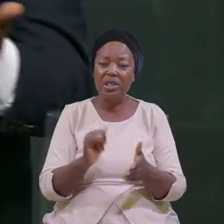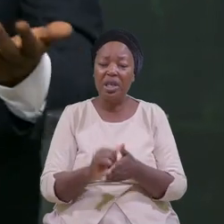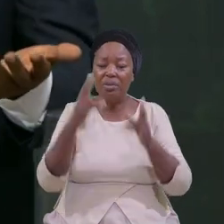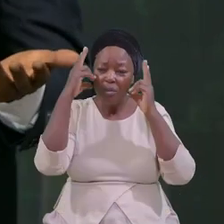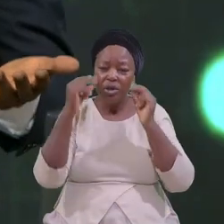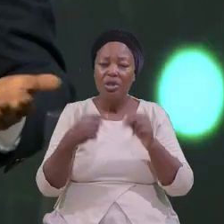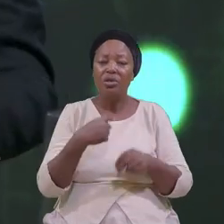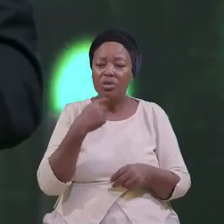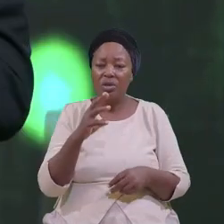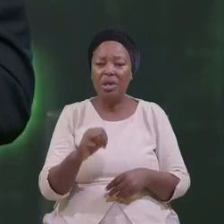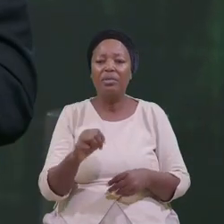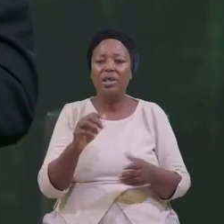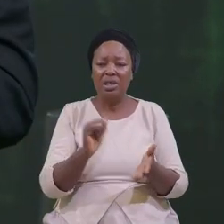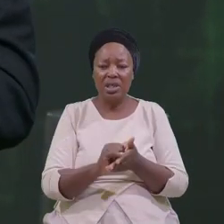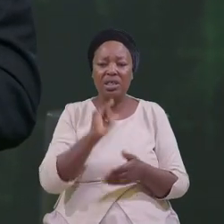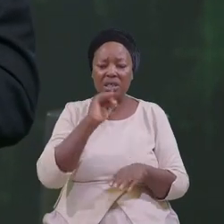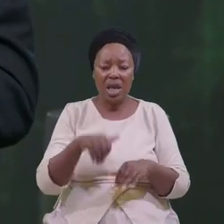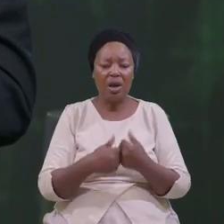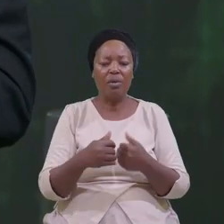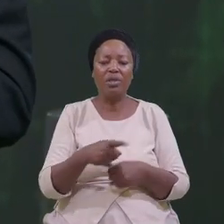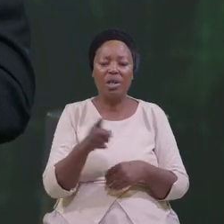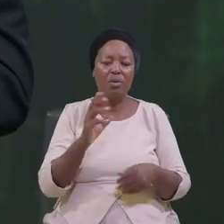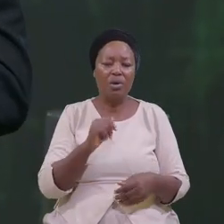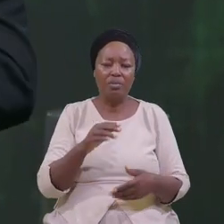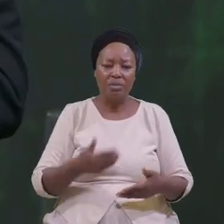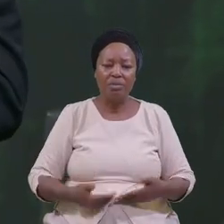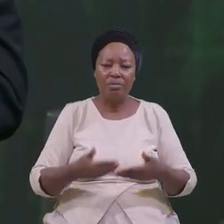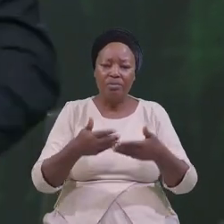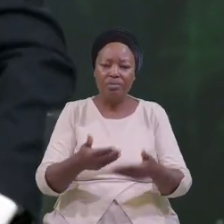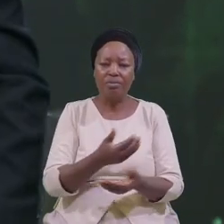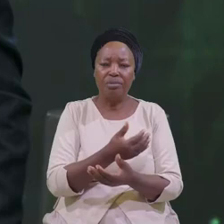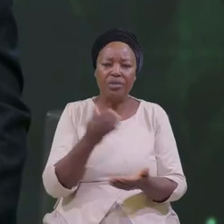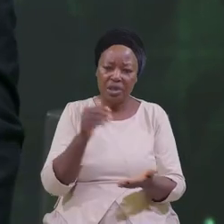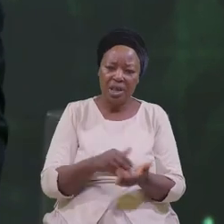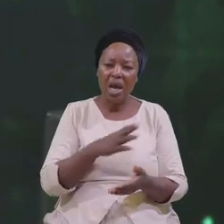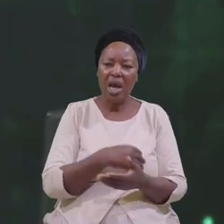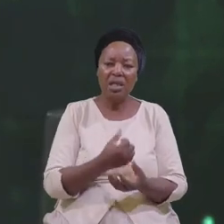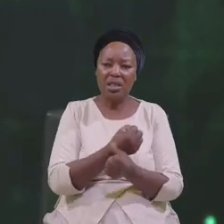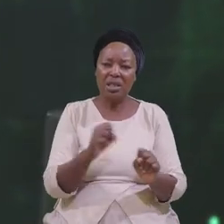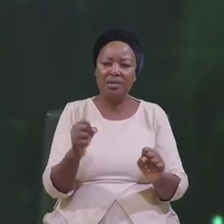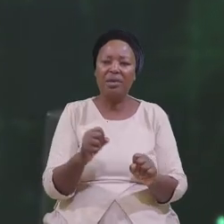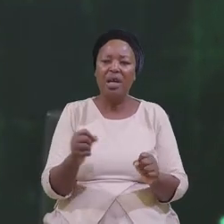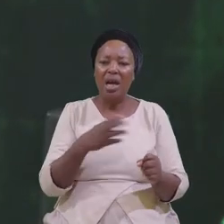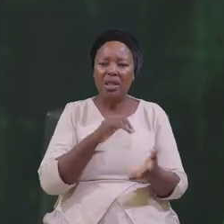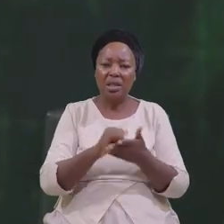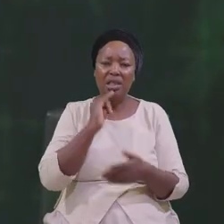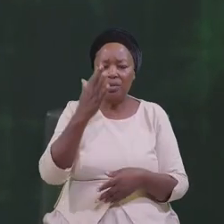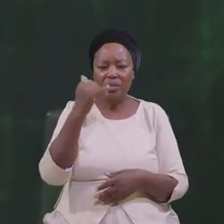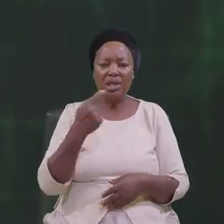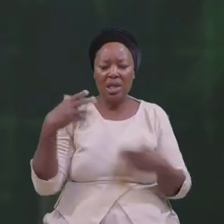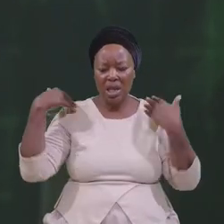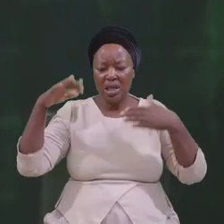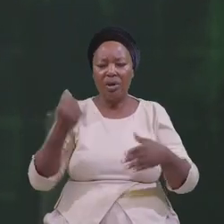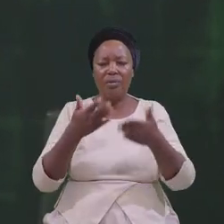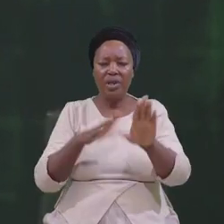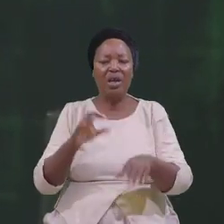them, that's how they were saved. That's how they were redeemed. That's why the angel of death could